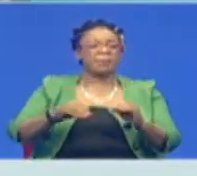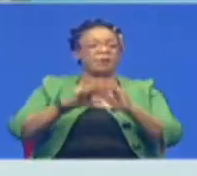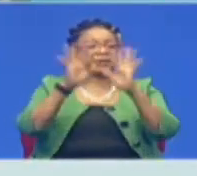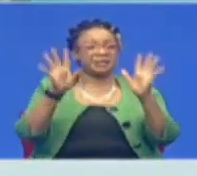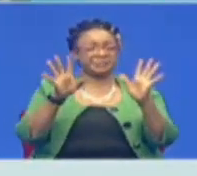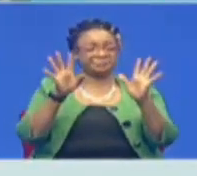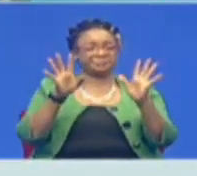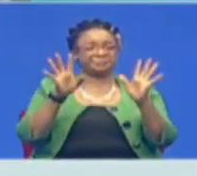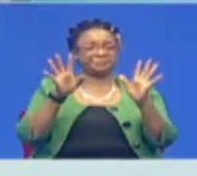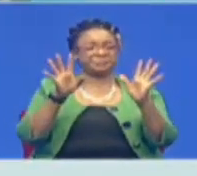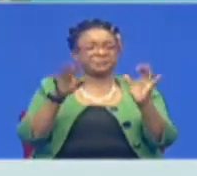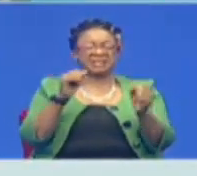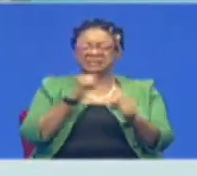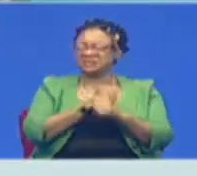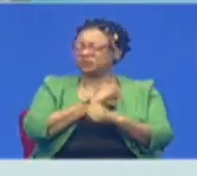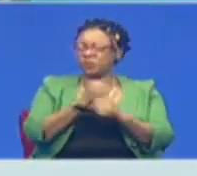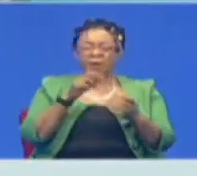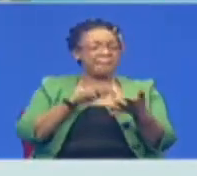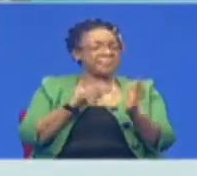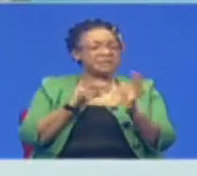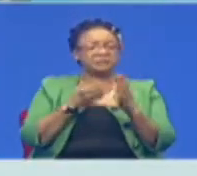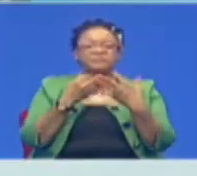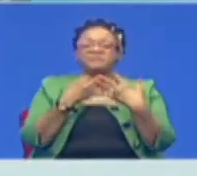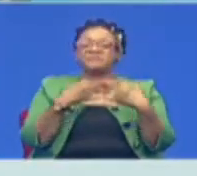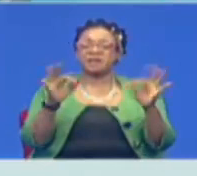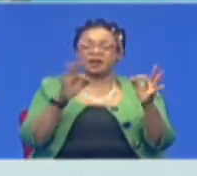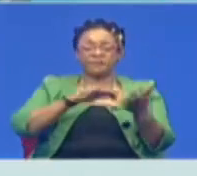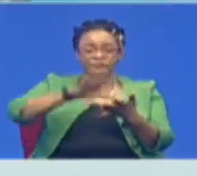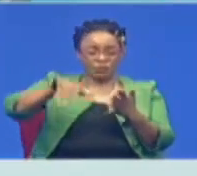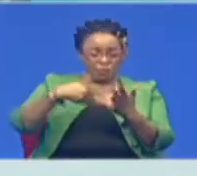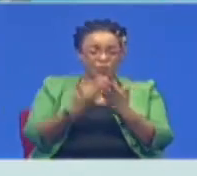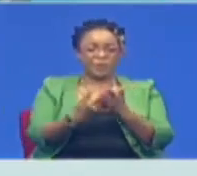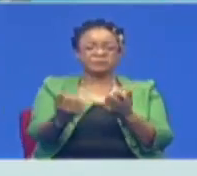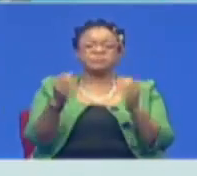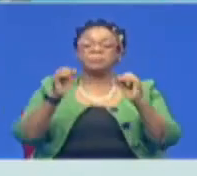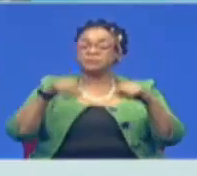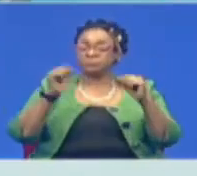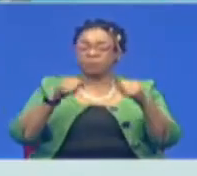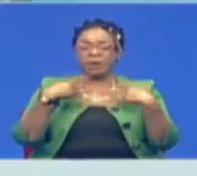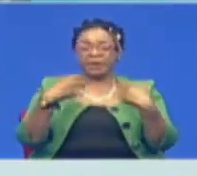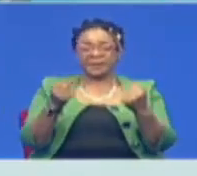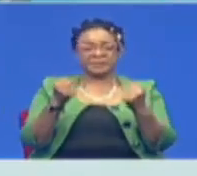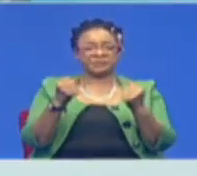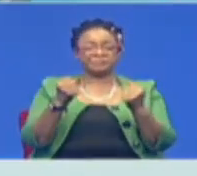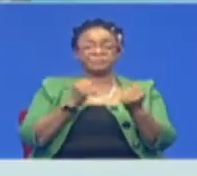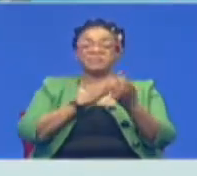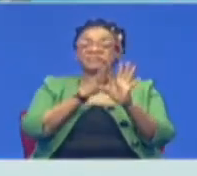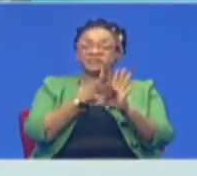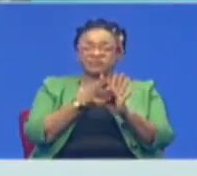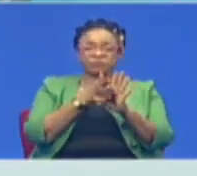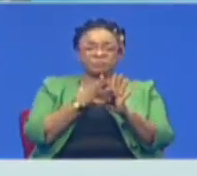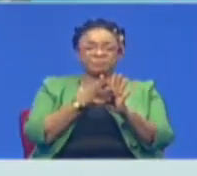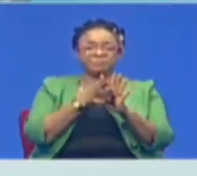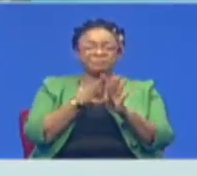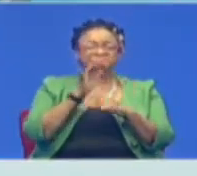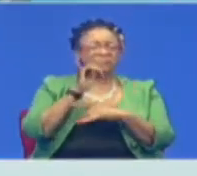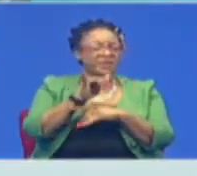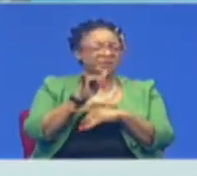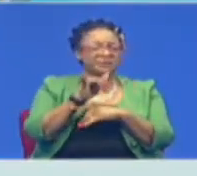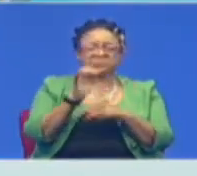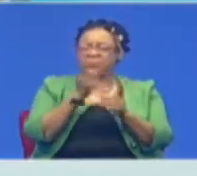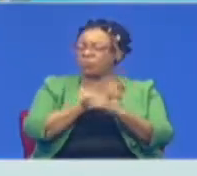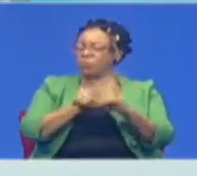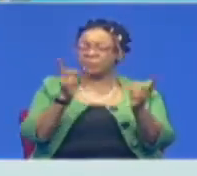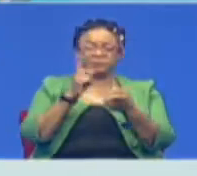this does not mean free coverage for all possible health interventions. That is not what universal